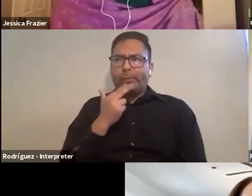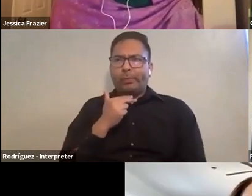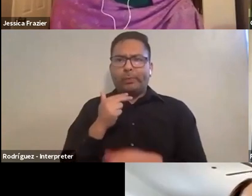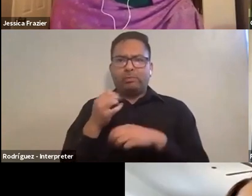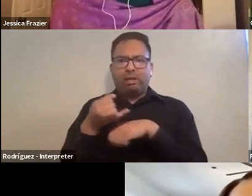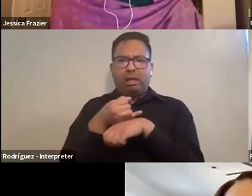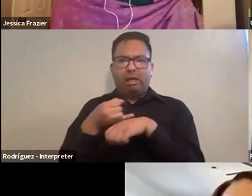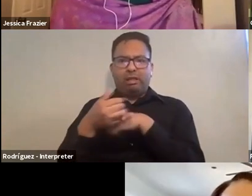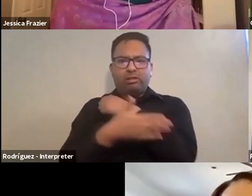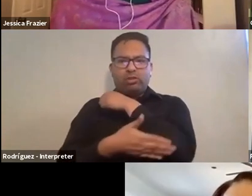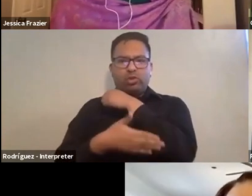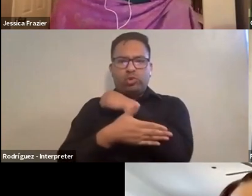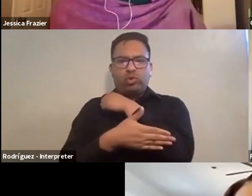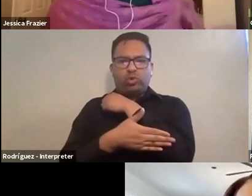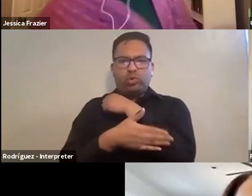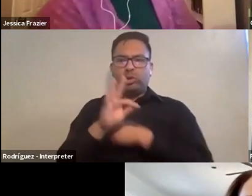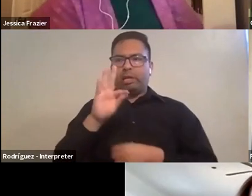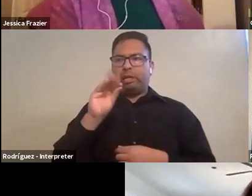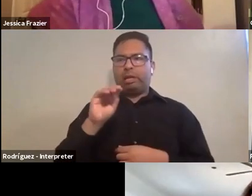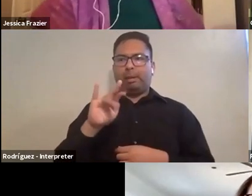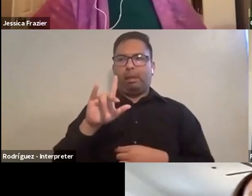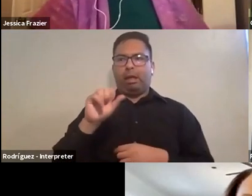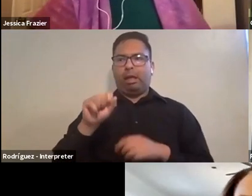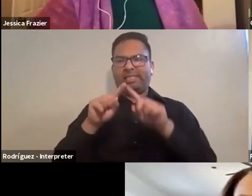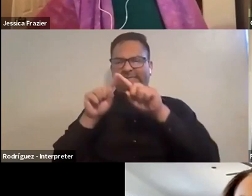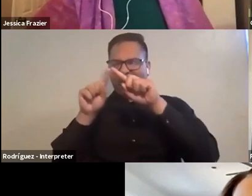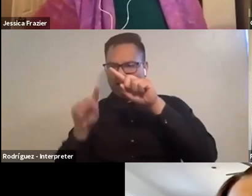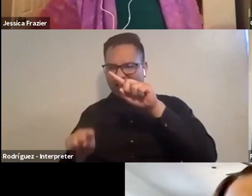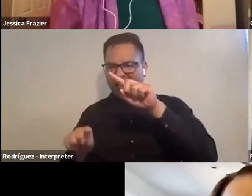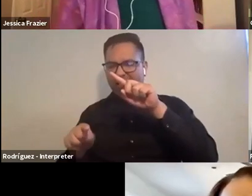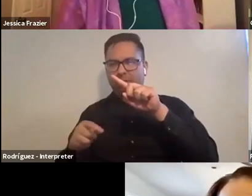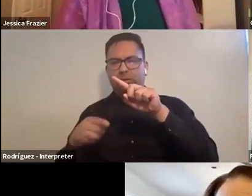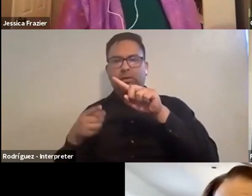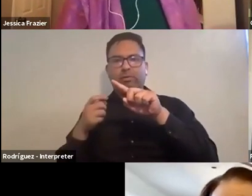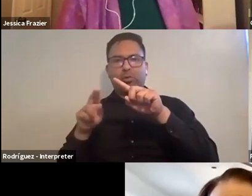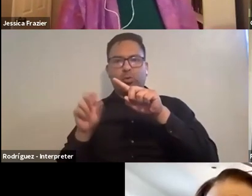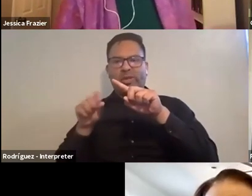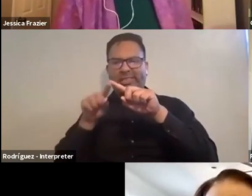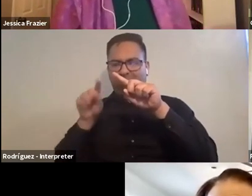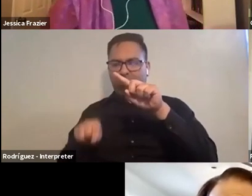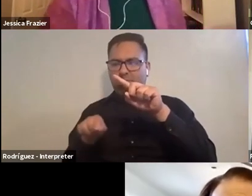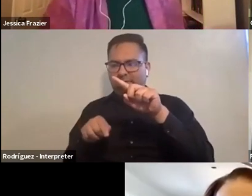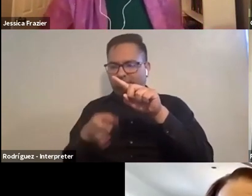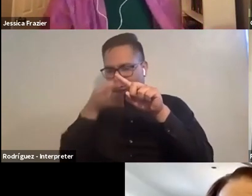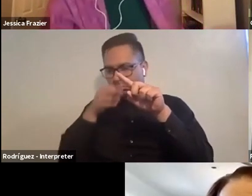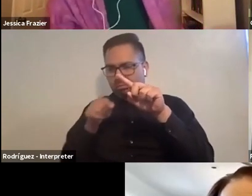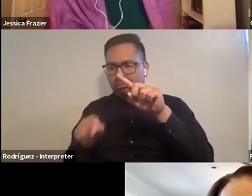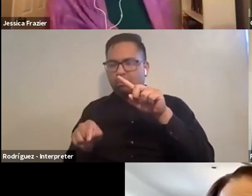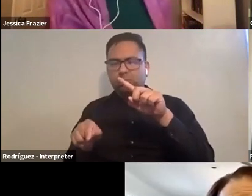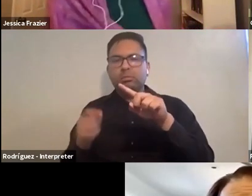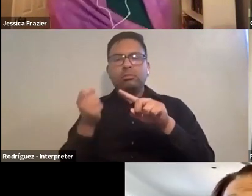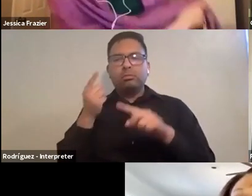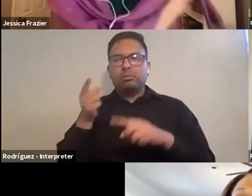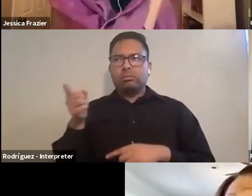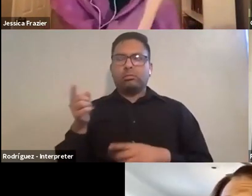at 90 miles off our shores. So it was important, and it continues to be important for the Cubans